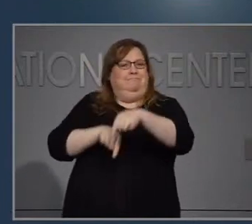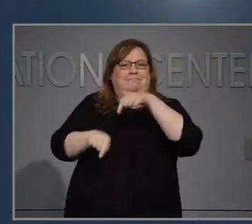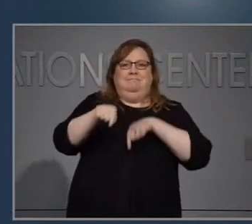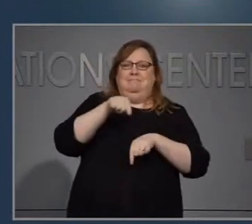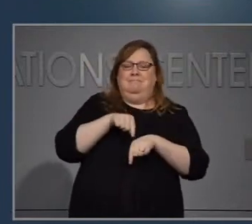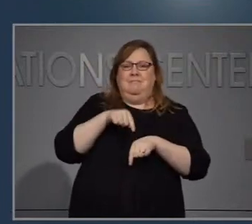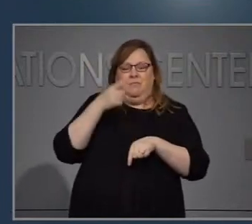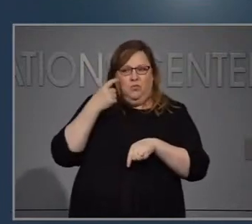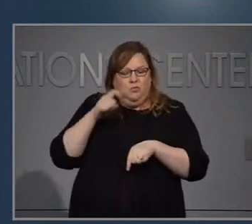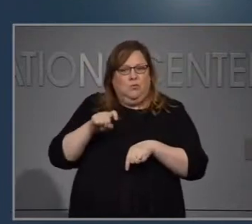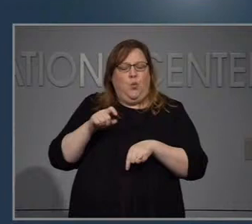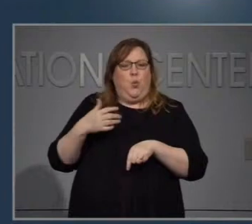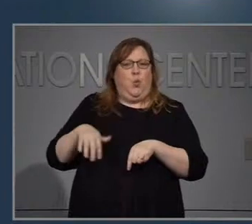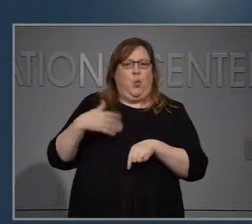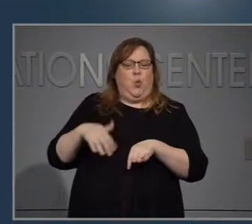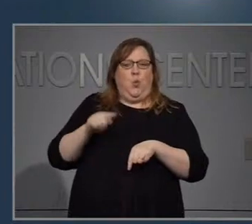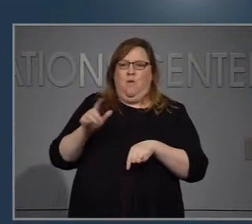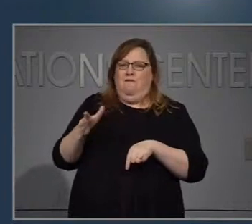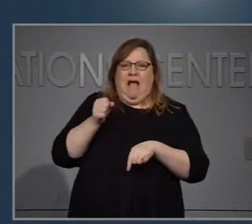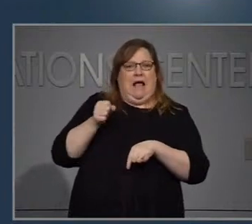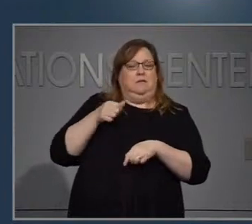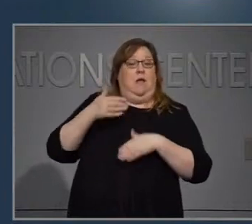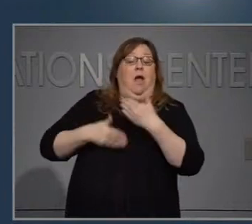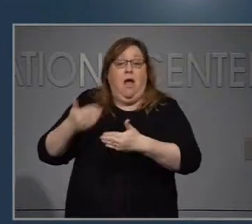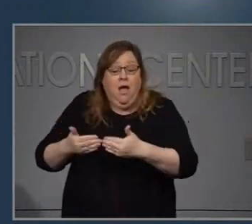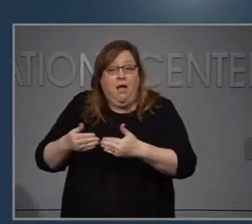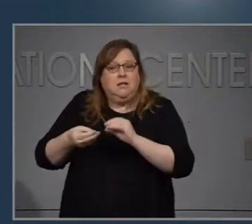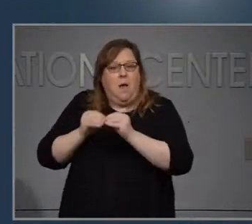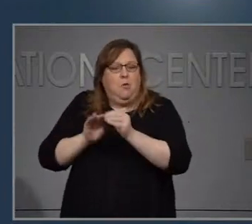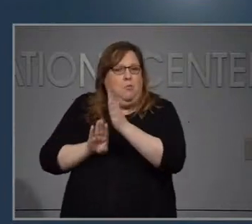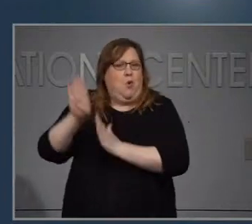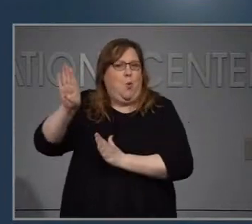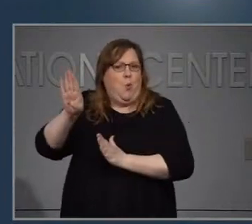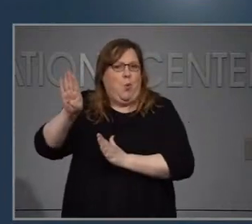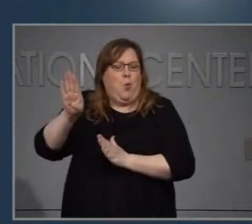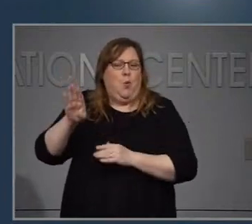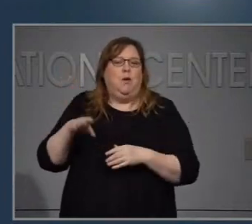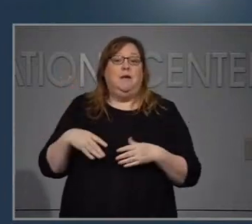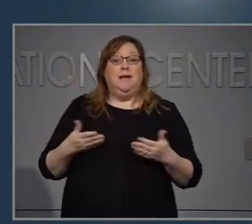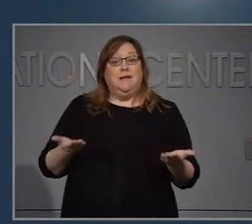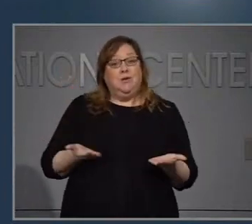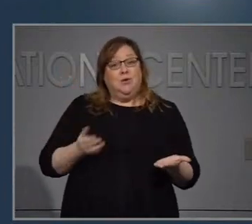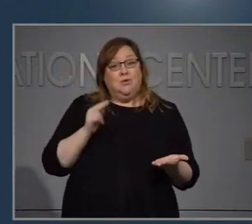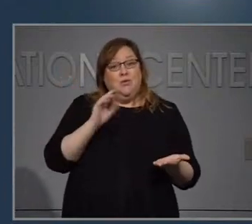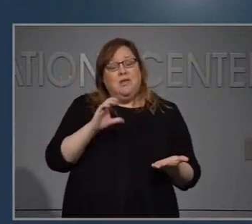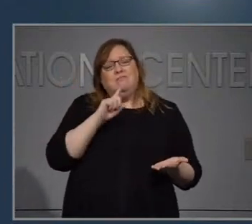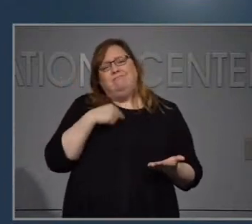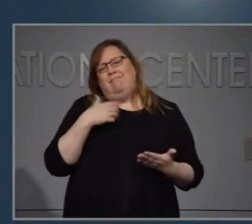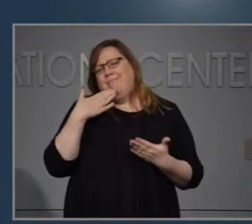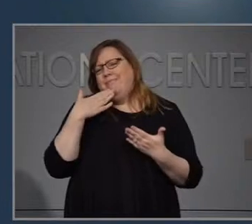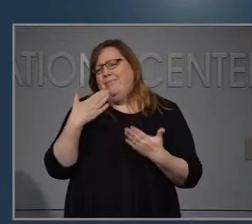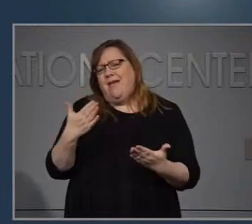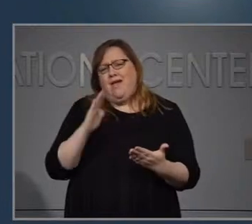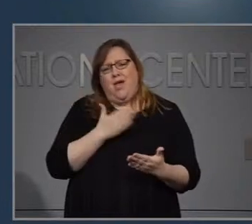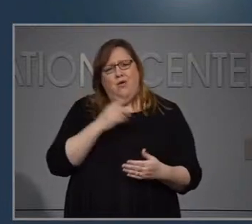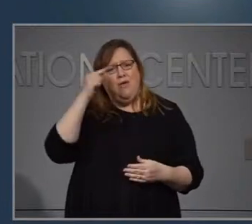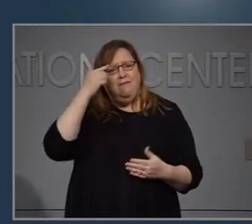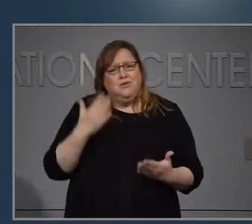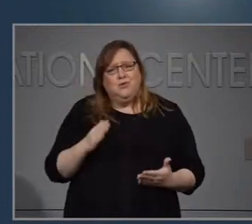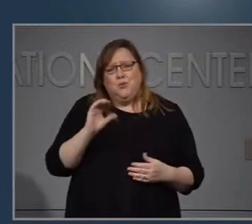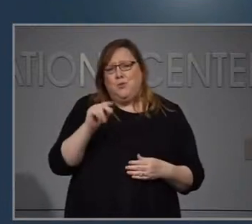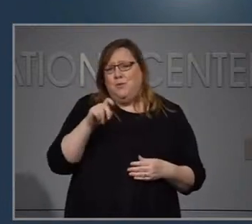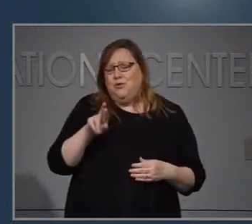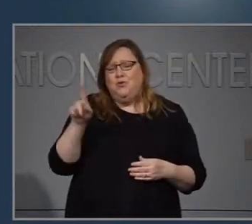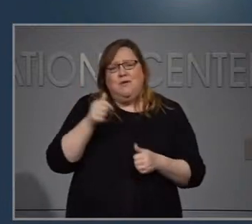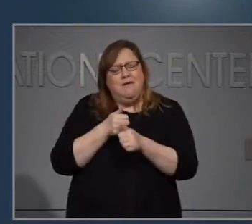openly recognized that they moved too fast. I'm grateful to Governor Cooper for his strong leadership to follow the science and use